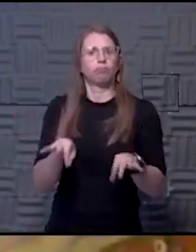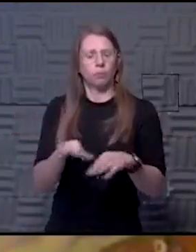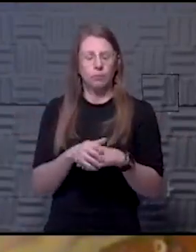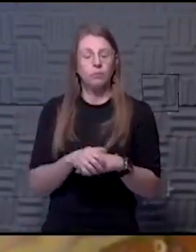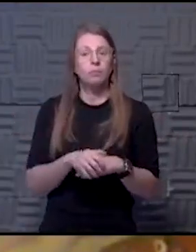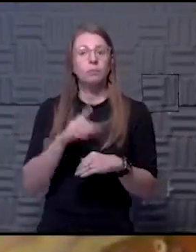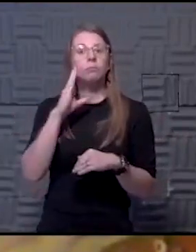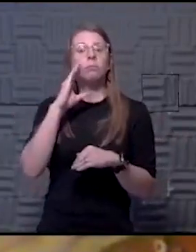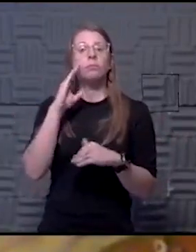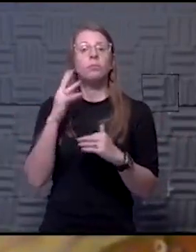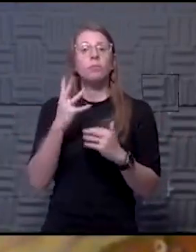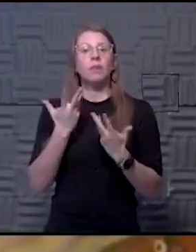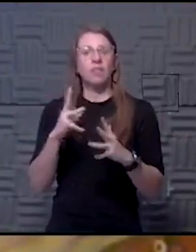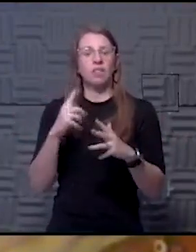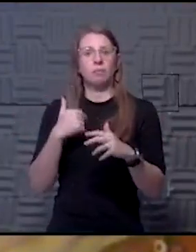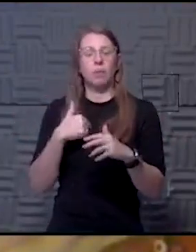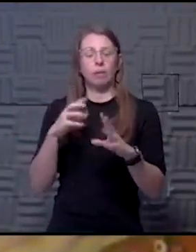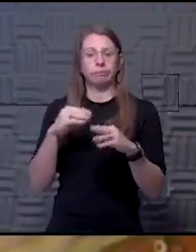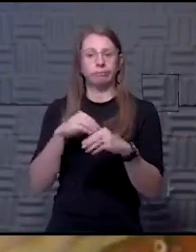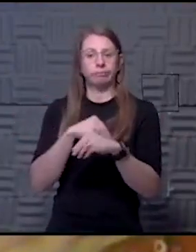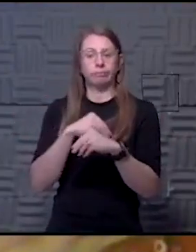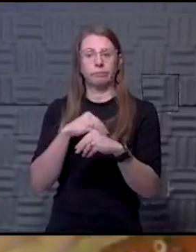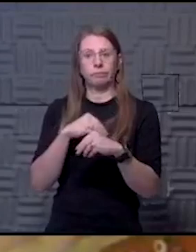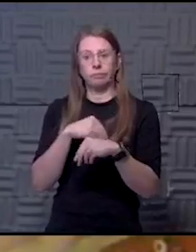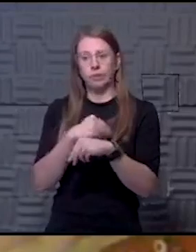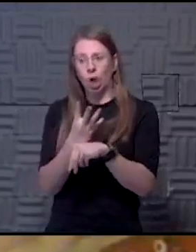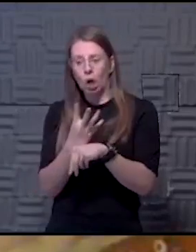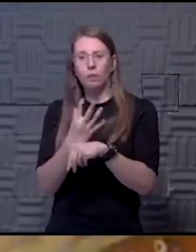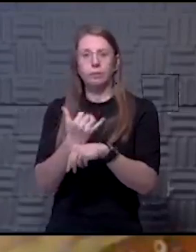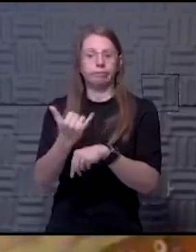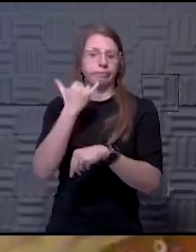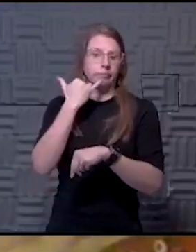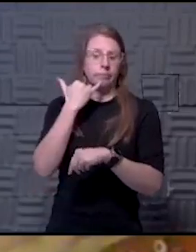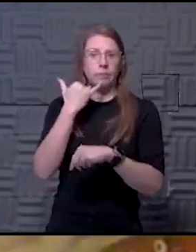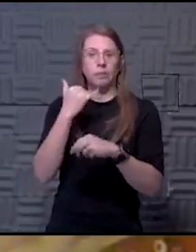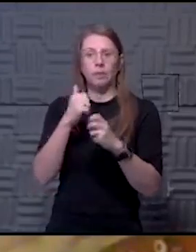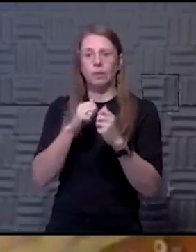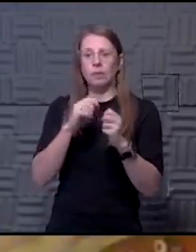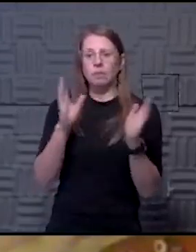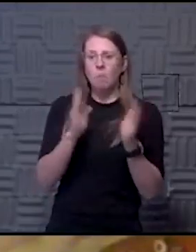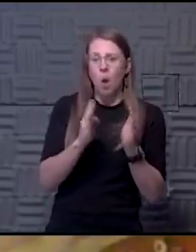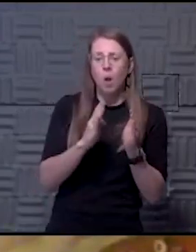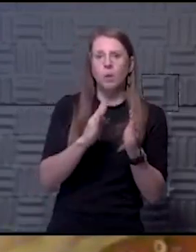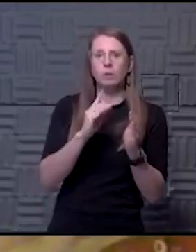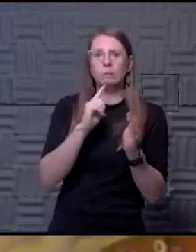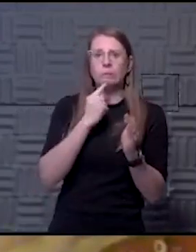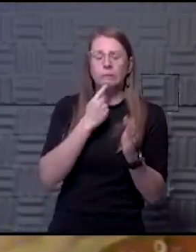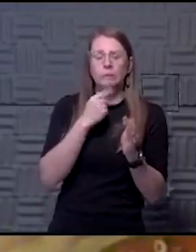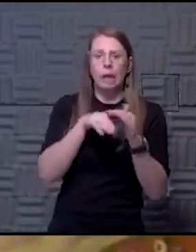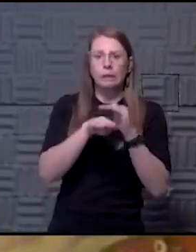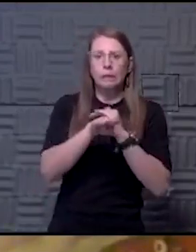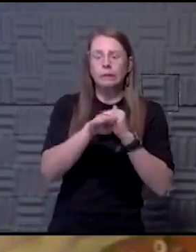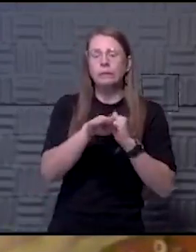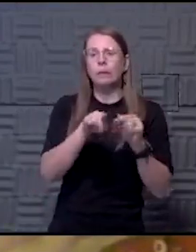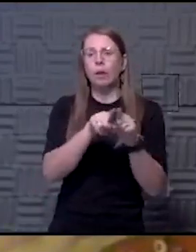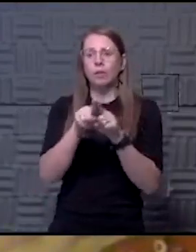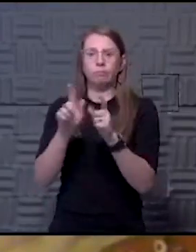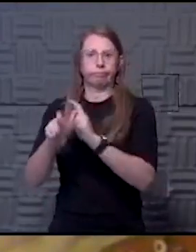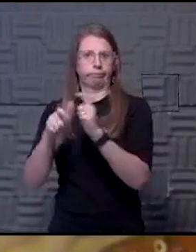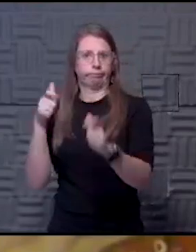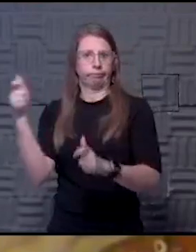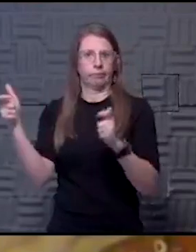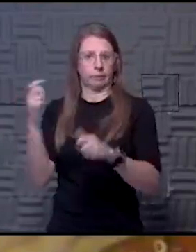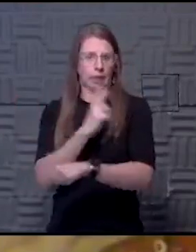know, I'm on calls every week with hospitals, everything from small critical access hospitals up to large tertiary and quaternary